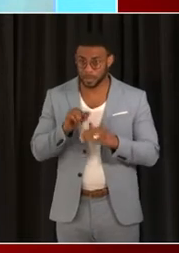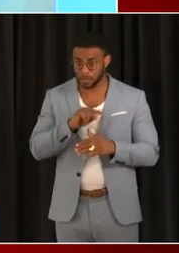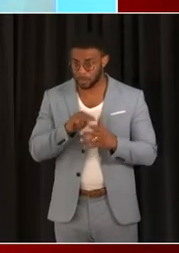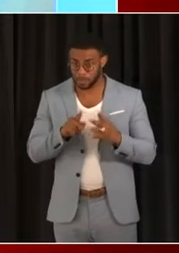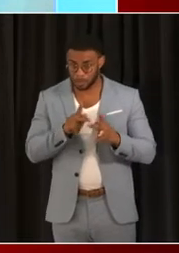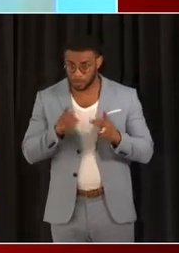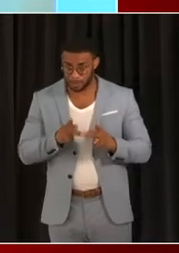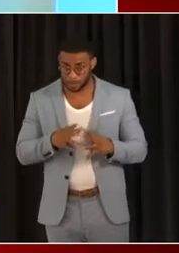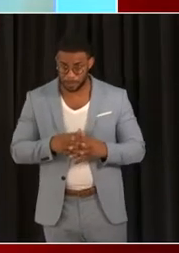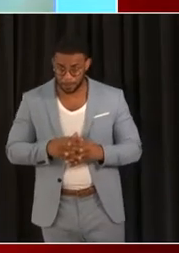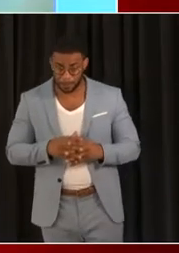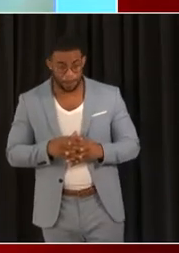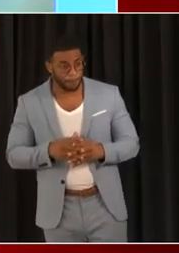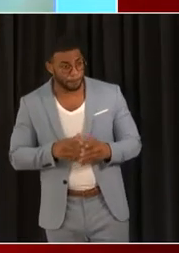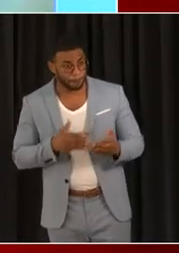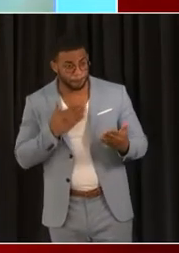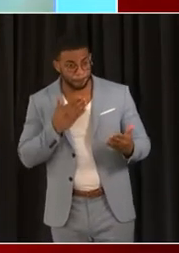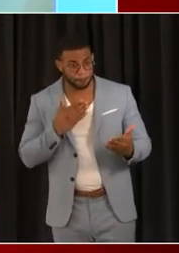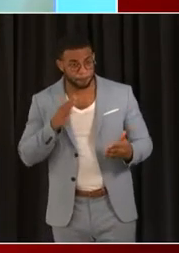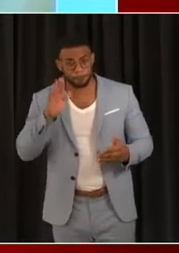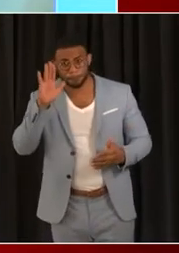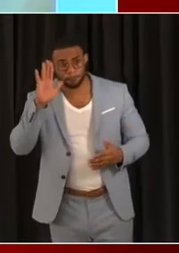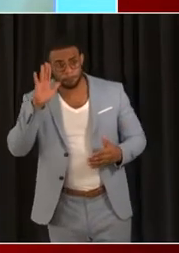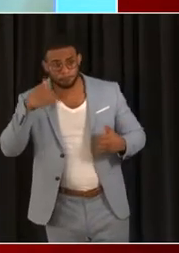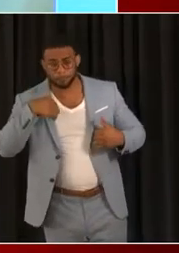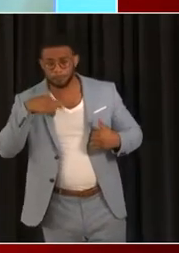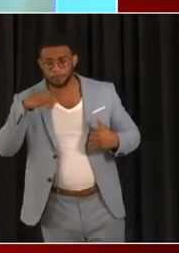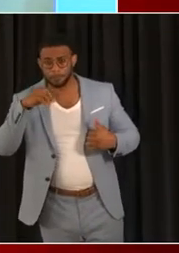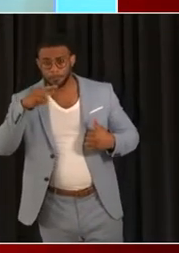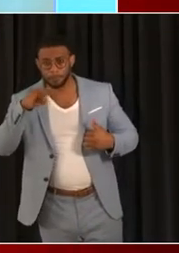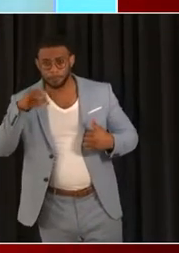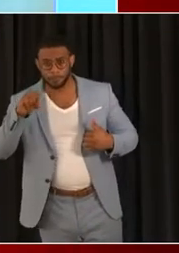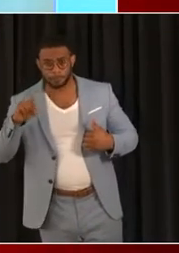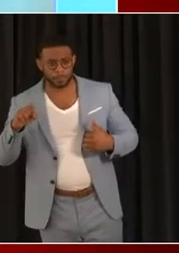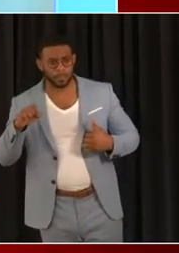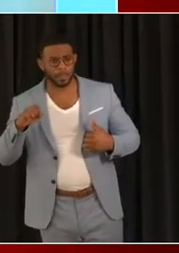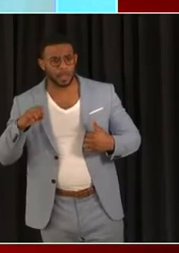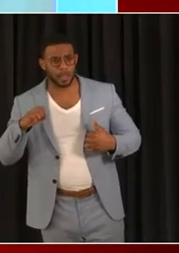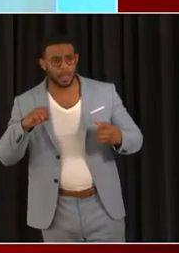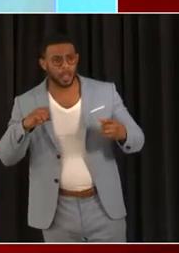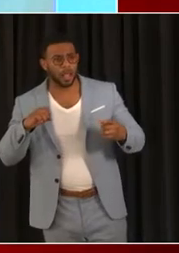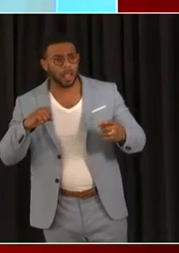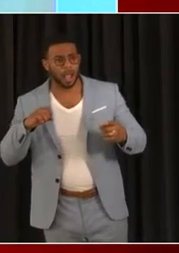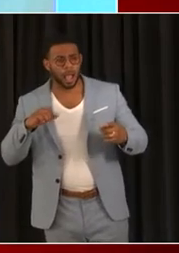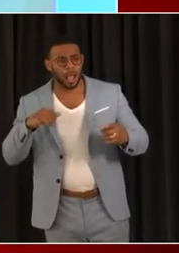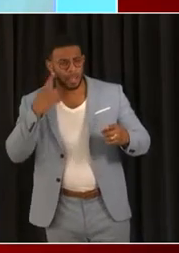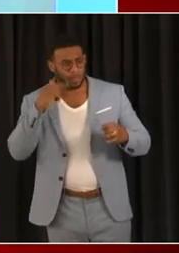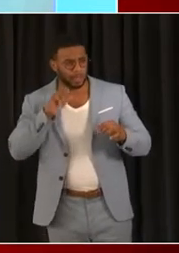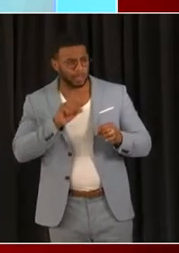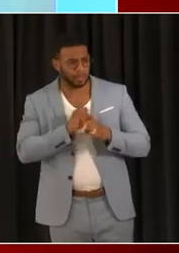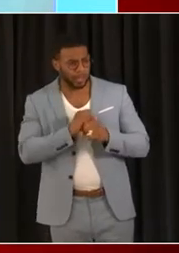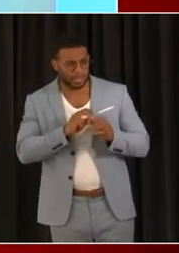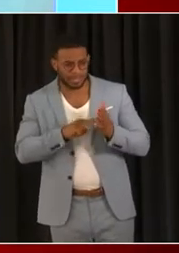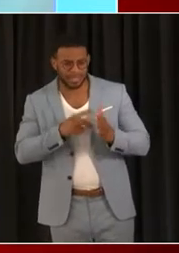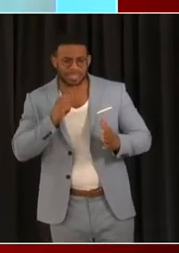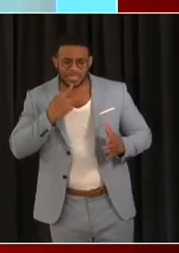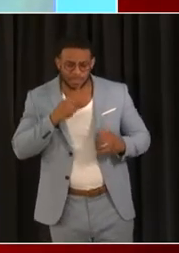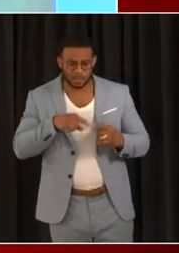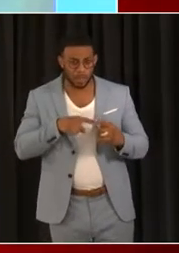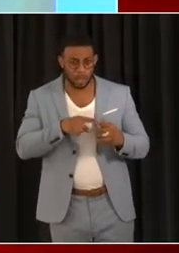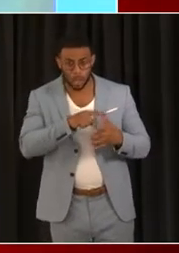representation in those places. Deputy Mayor, may I chime in just a bit? I would like to add that I think we have to also be very intentional